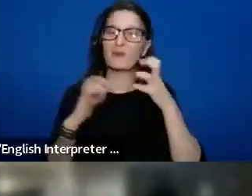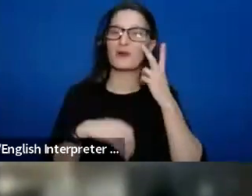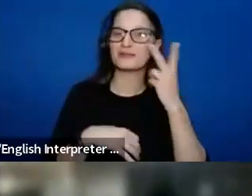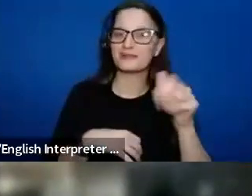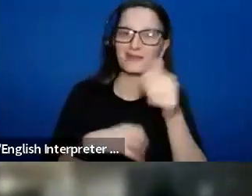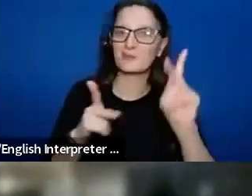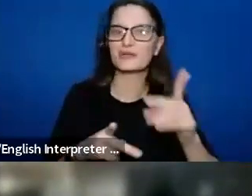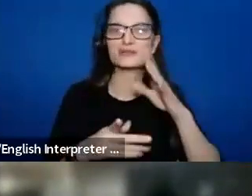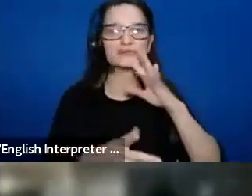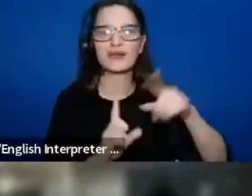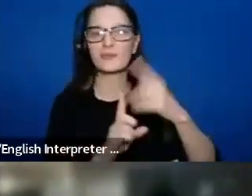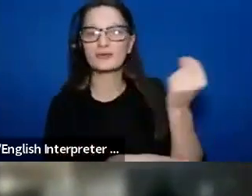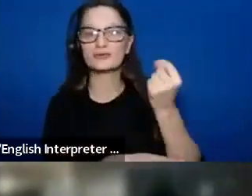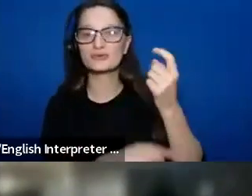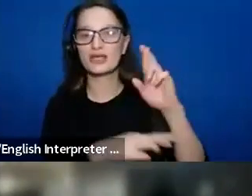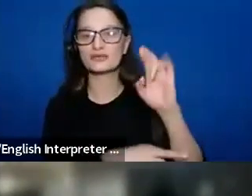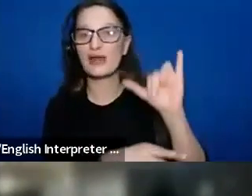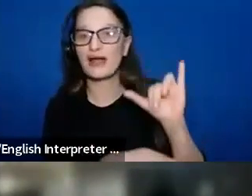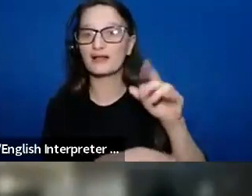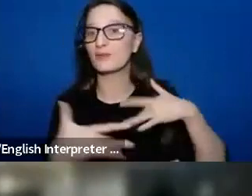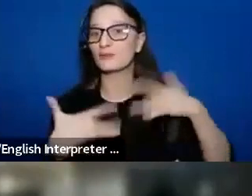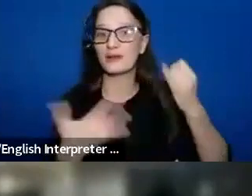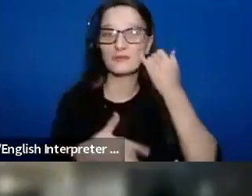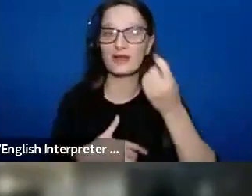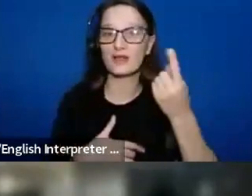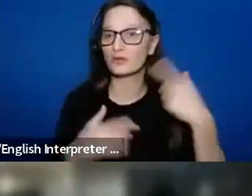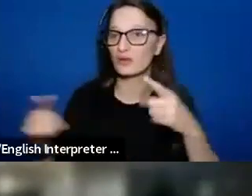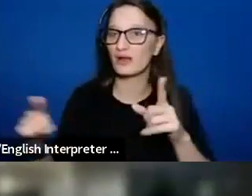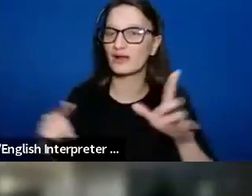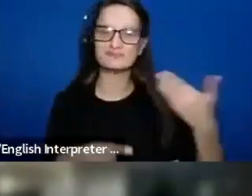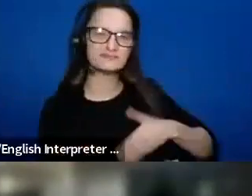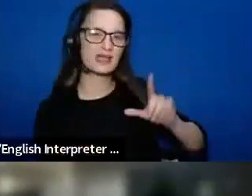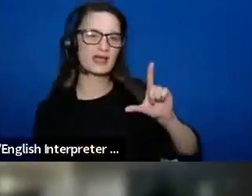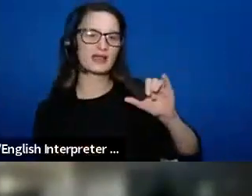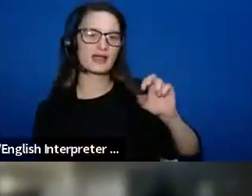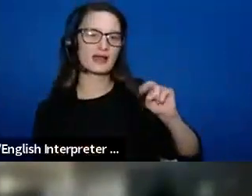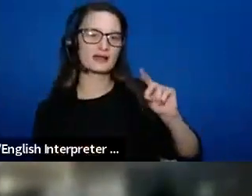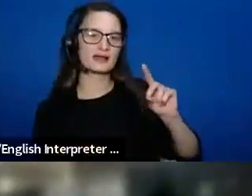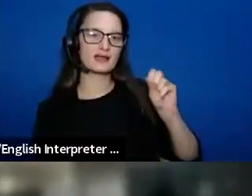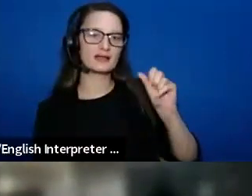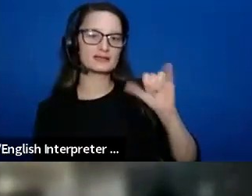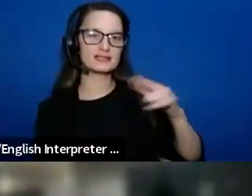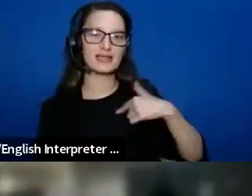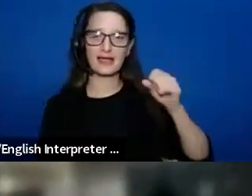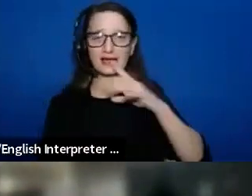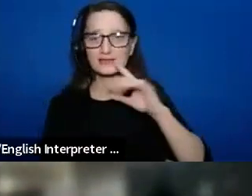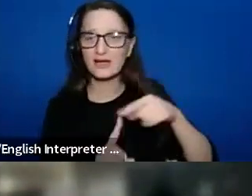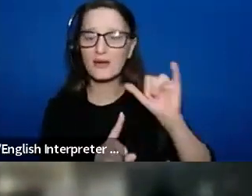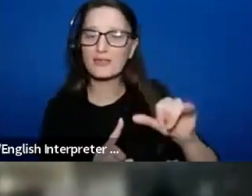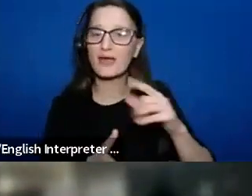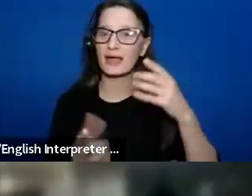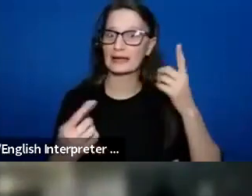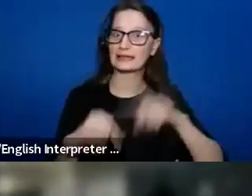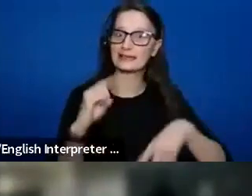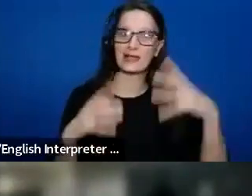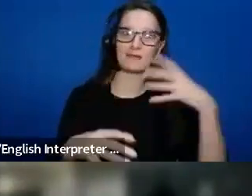going on if anyone's available to talk about it. John, this is Lindsay. I can talk about it. I don't know Thank if you, Lindsay. I cover everything in Kate's email, but I